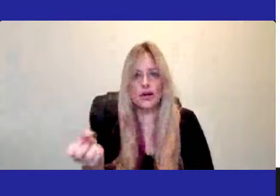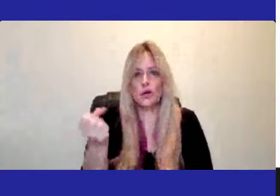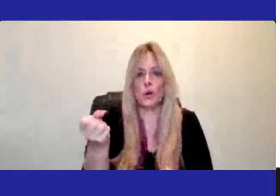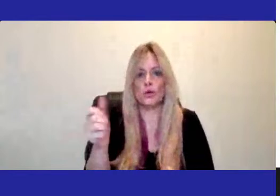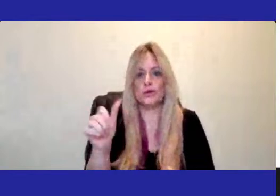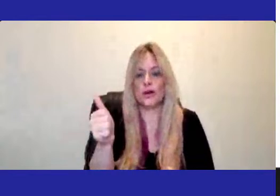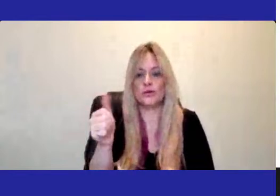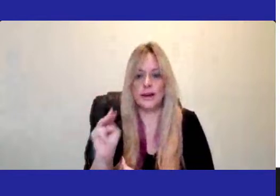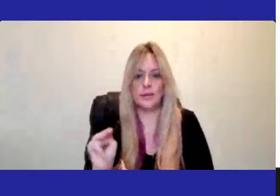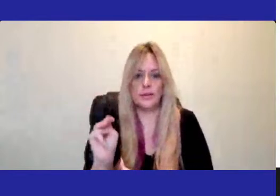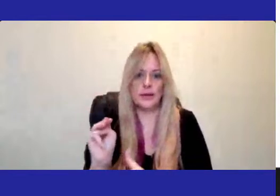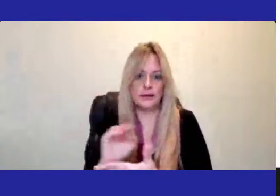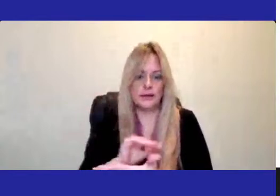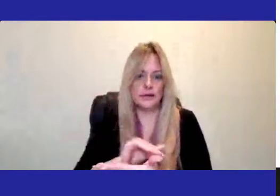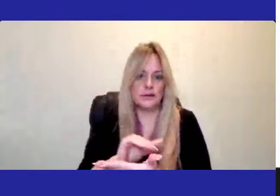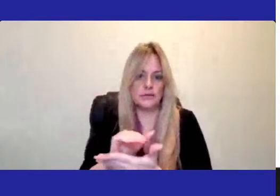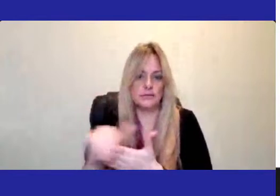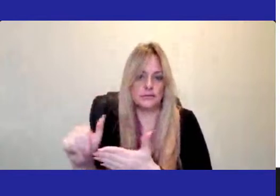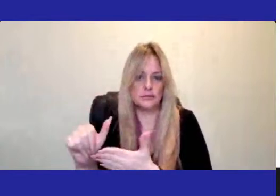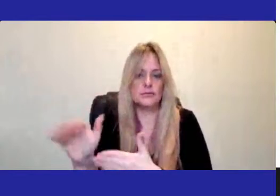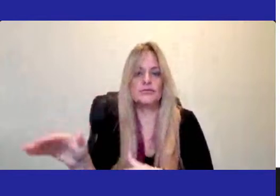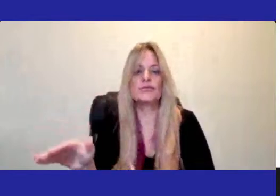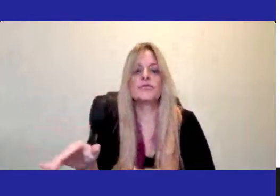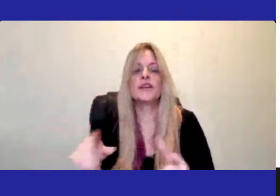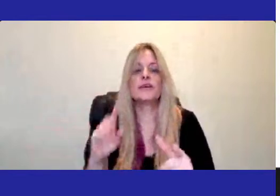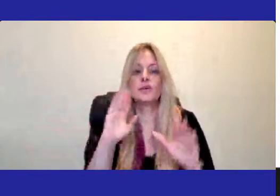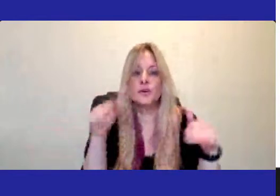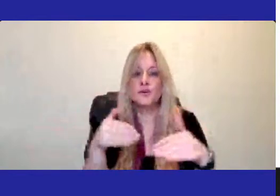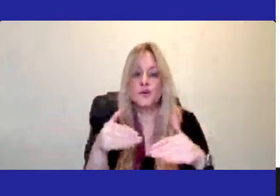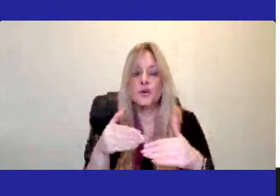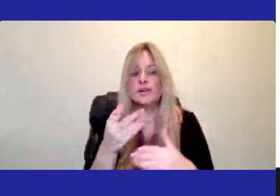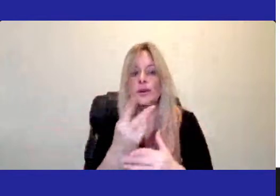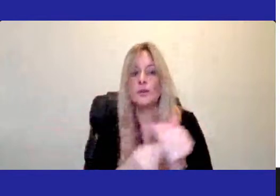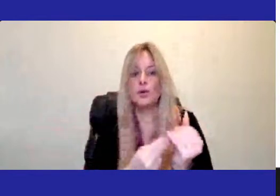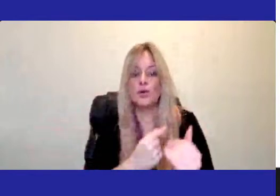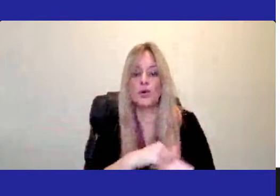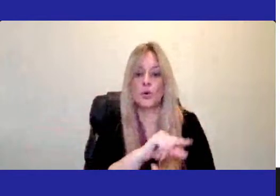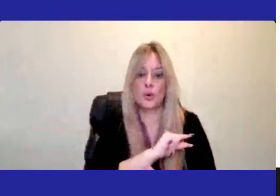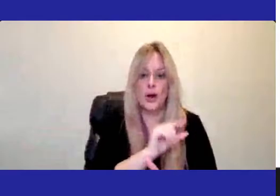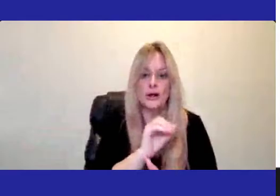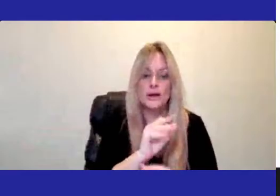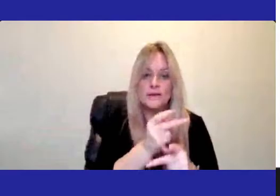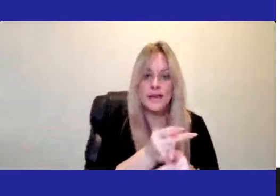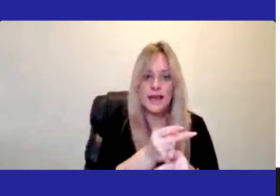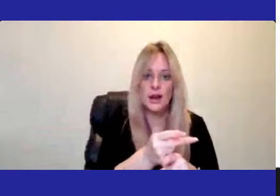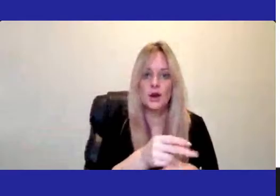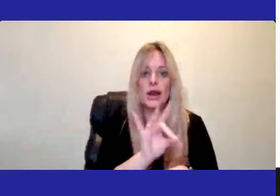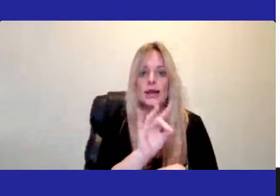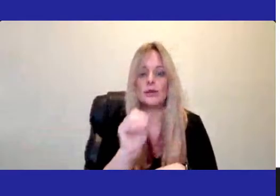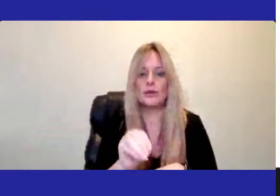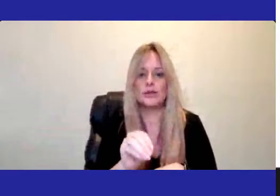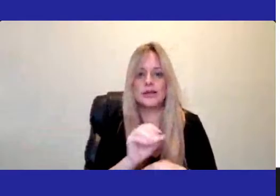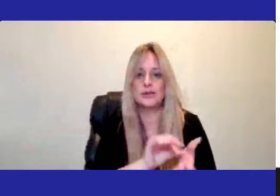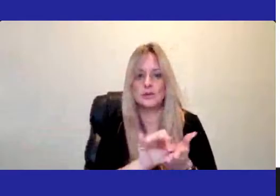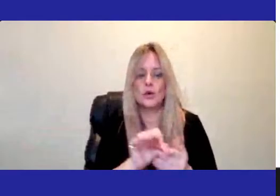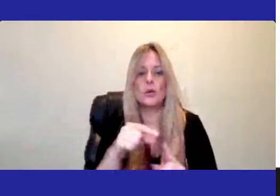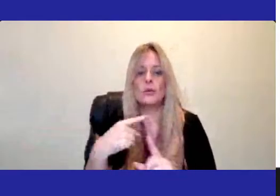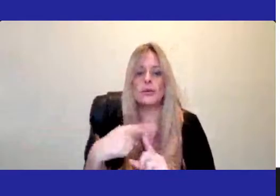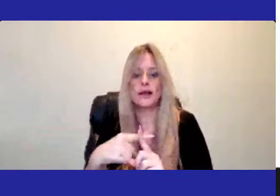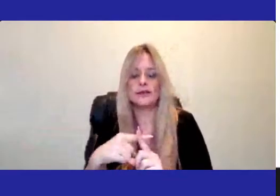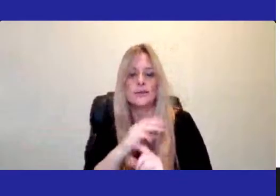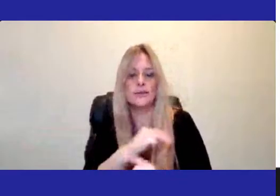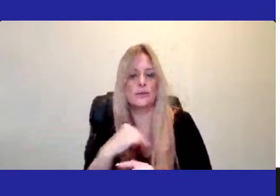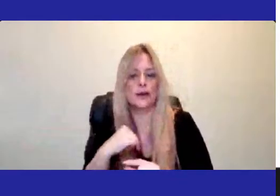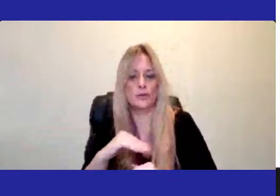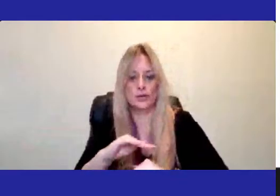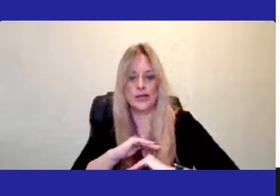They focus on both quality of care, 80% of the score, as well as satisfaction of the membership. And they go across the